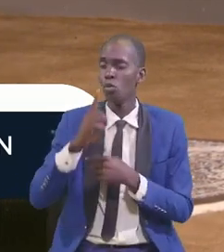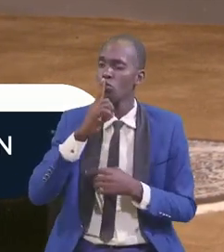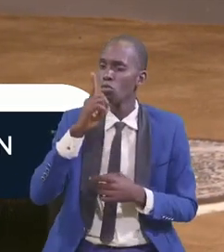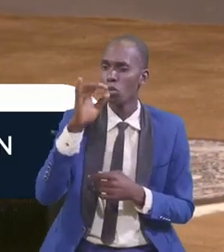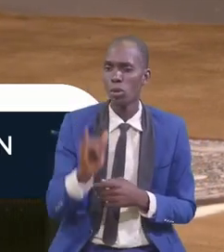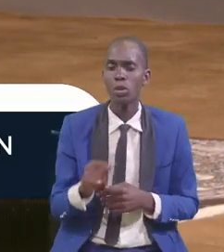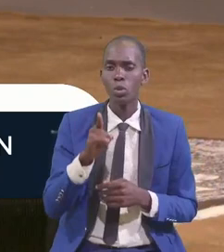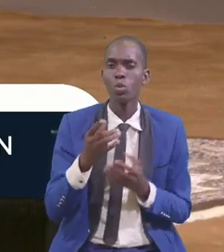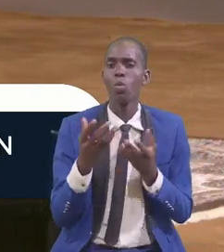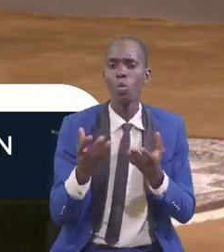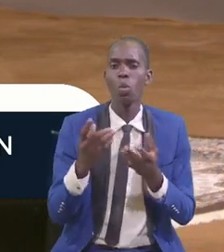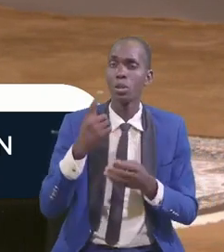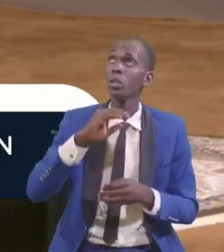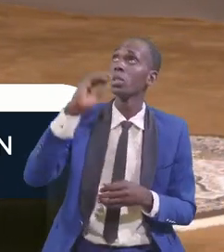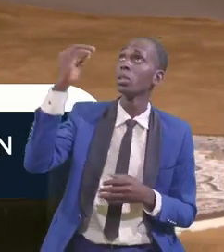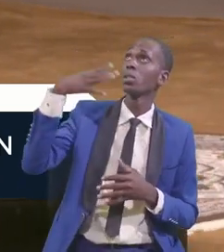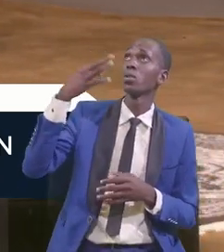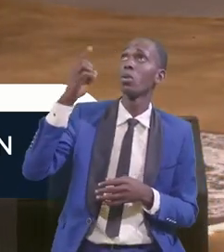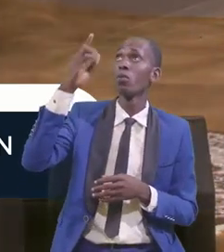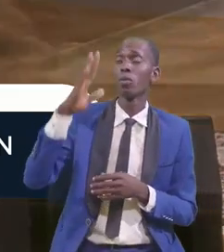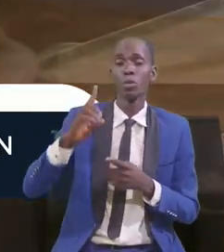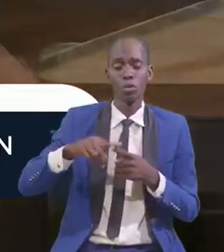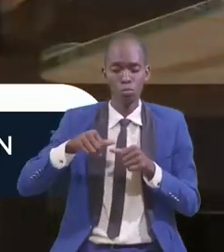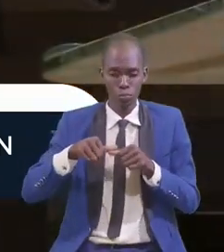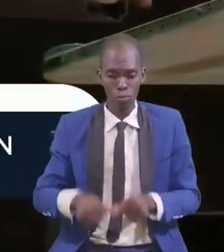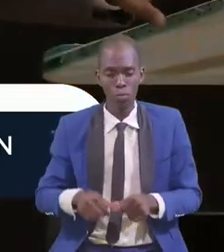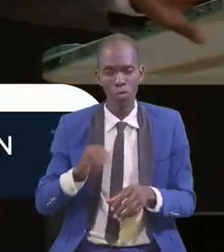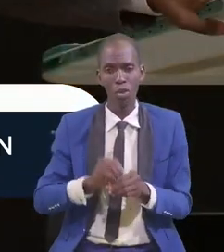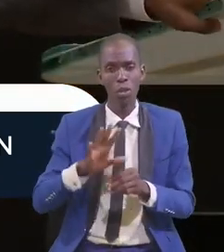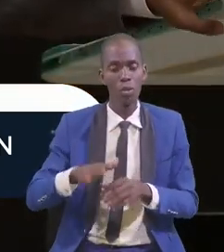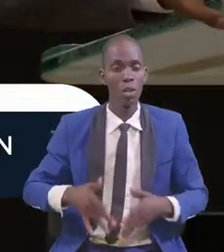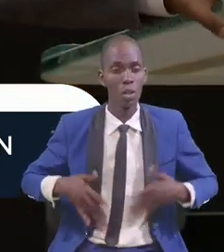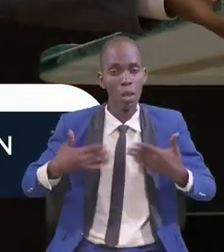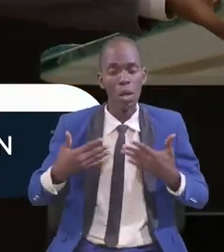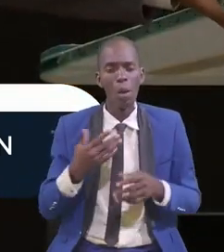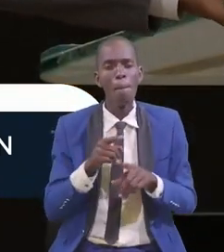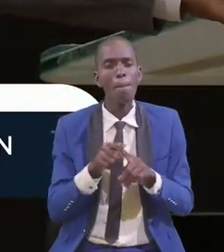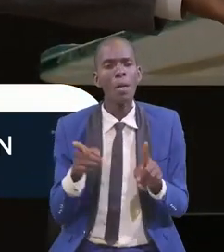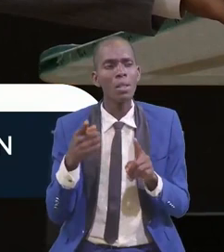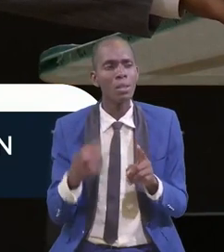your life, and the pleasure of the flesh, the